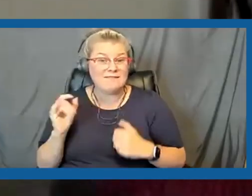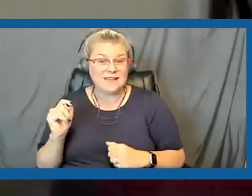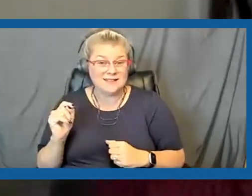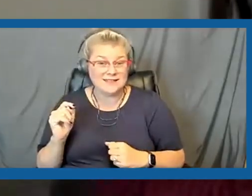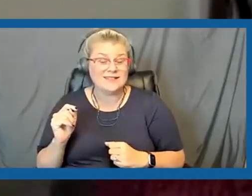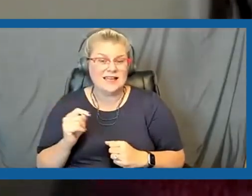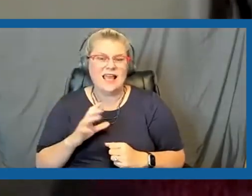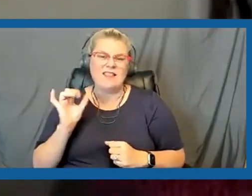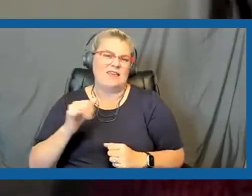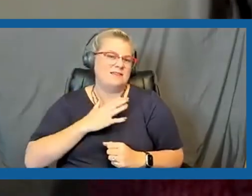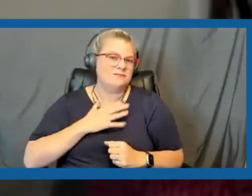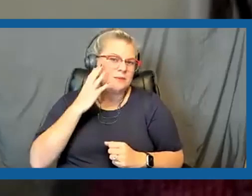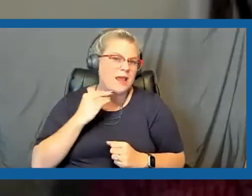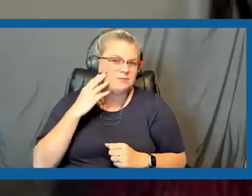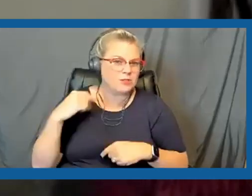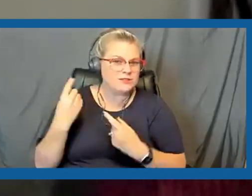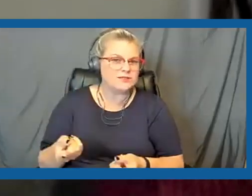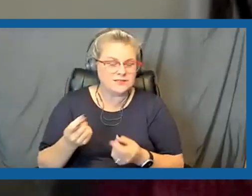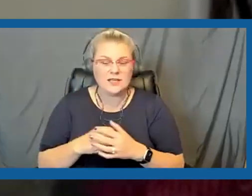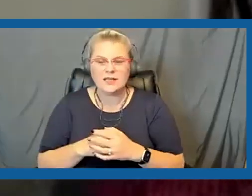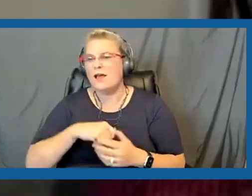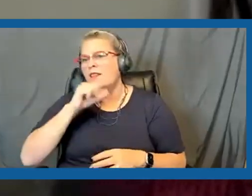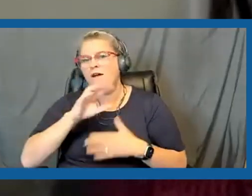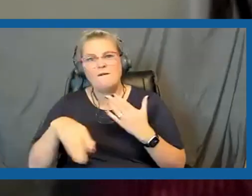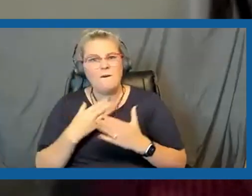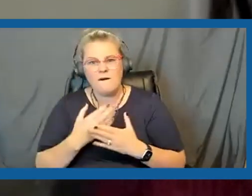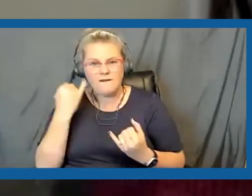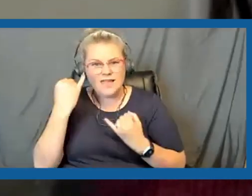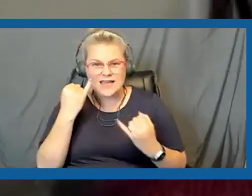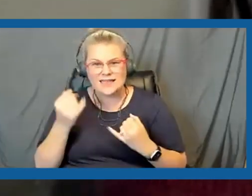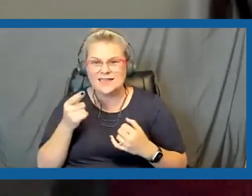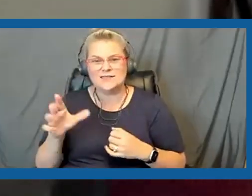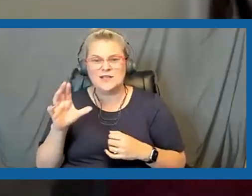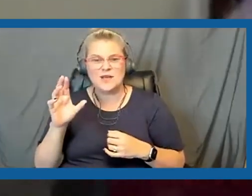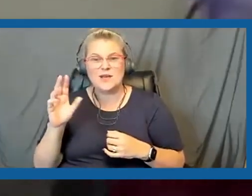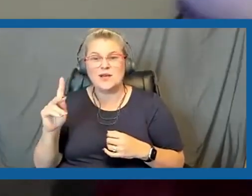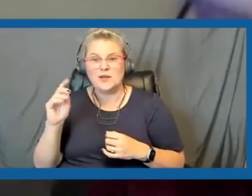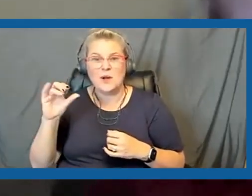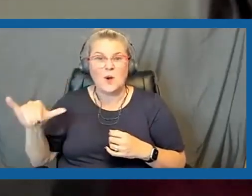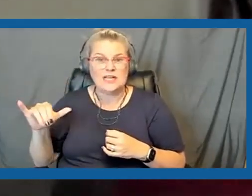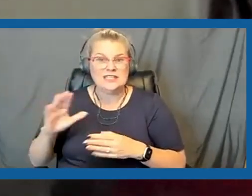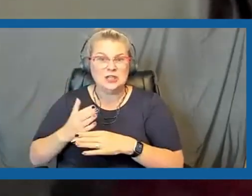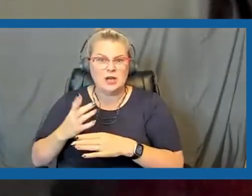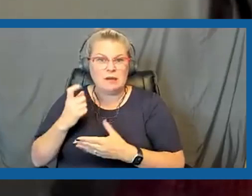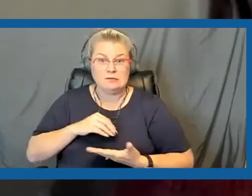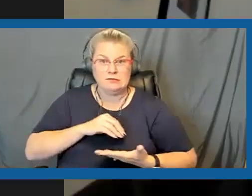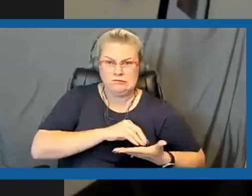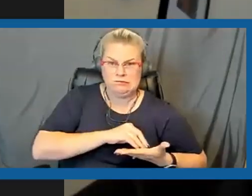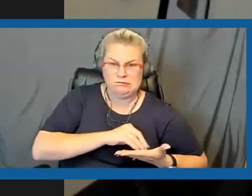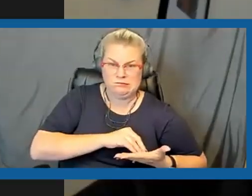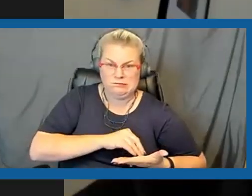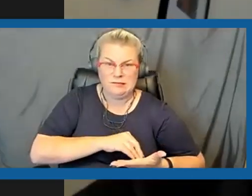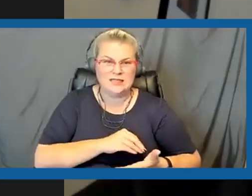kind of been my experience so far. And I love all the ideas that Cody has shared, because I'm sitting here jotting them down, because Yeah,